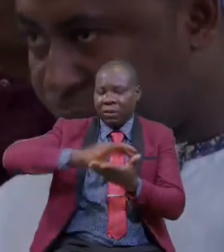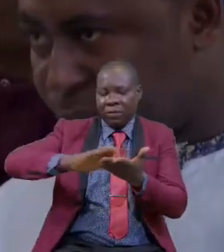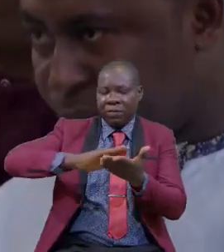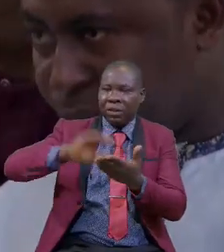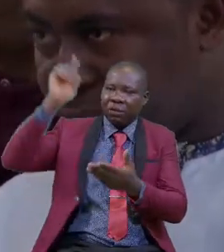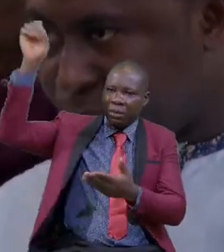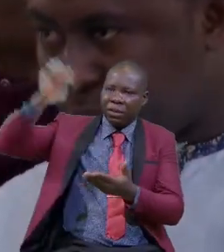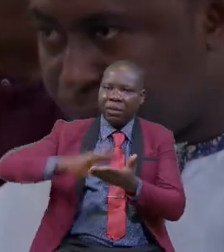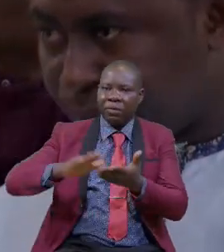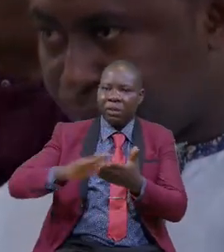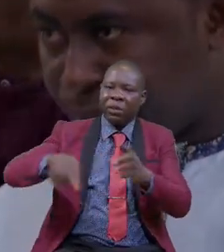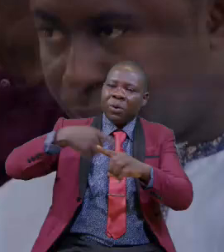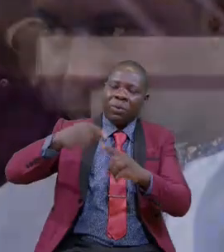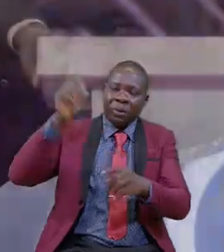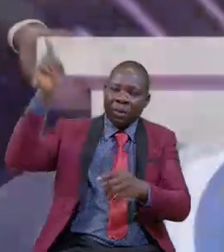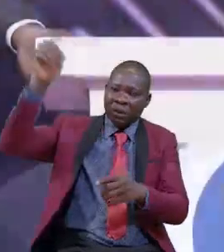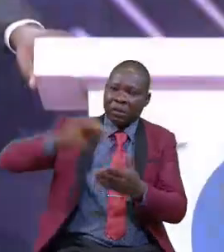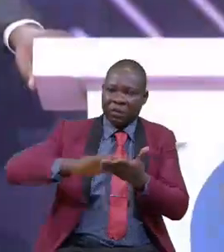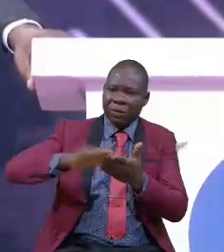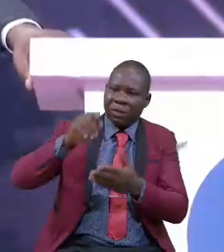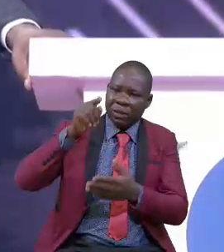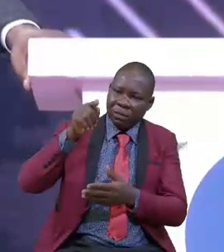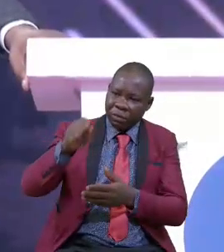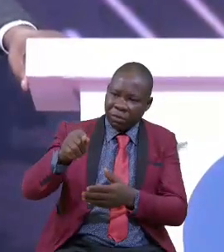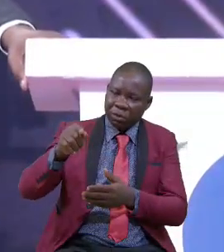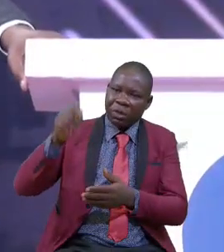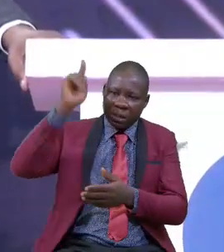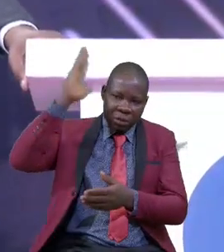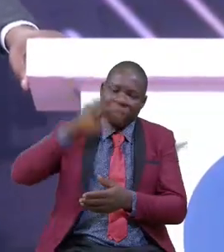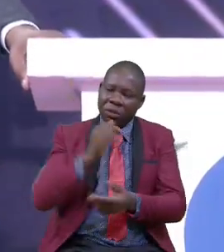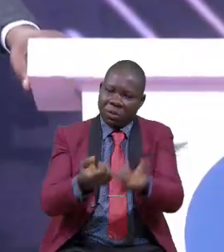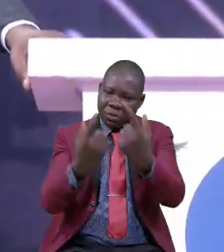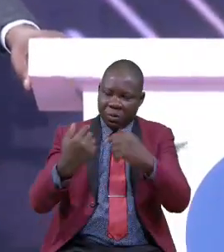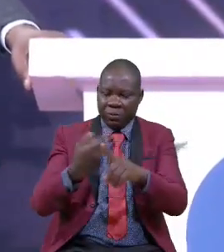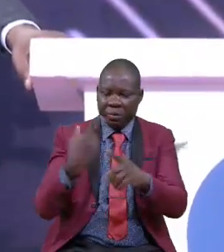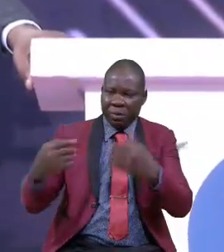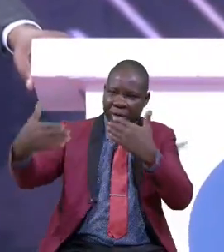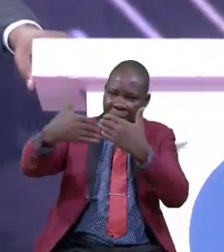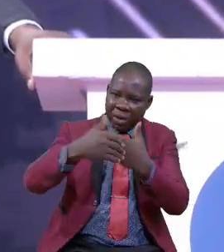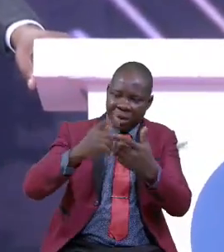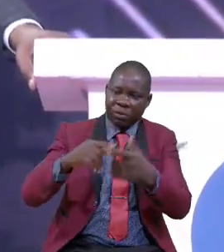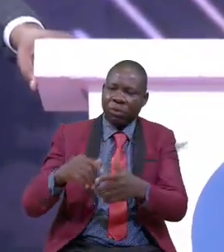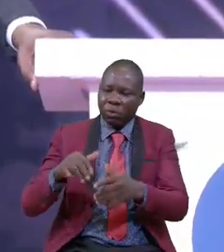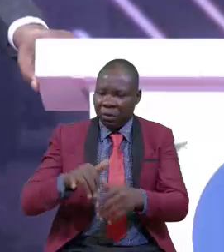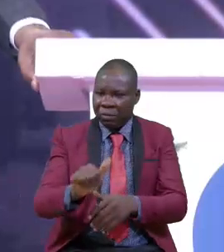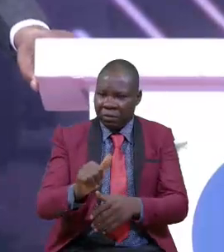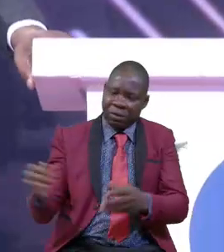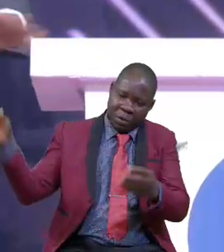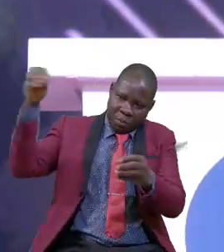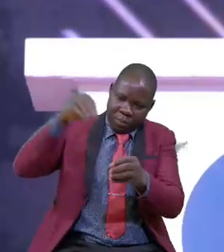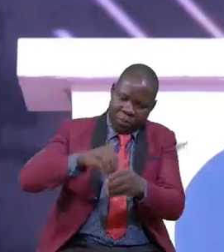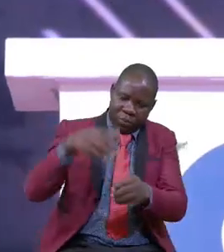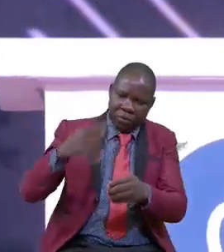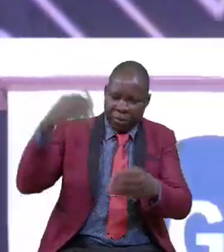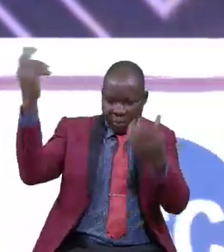he doesn't come from the backyard to still lay the punishment of the sin he had forgiven